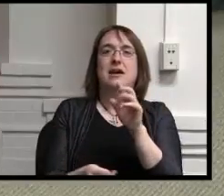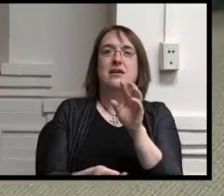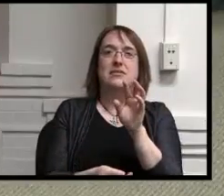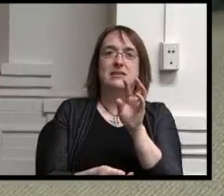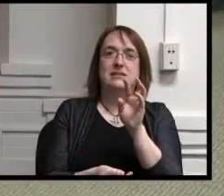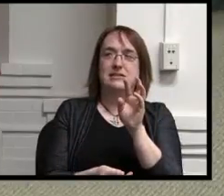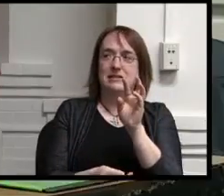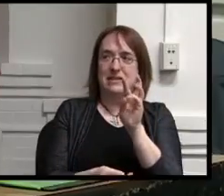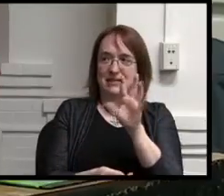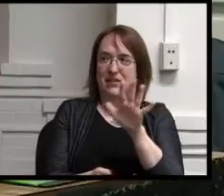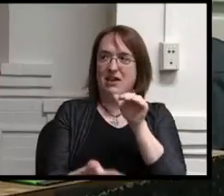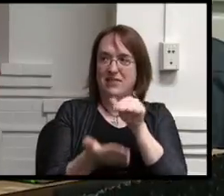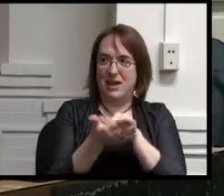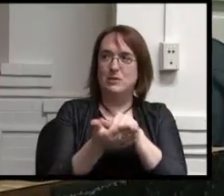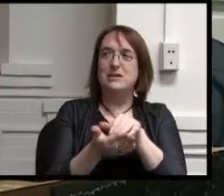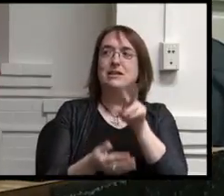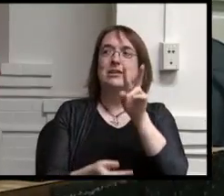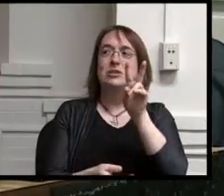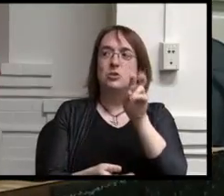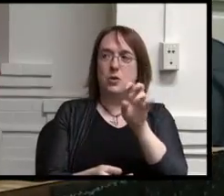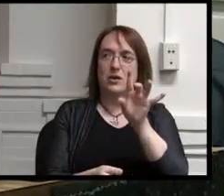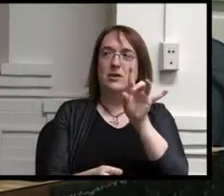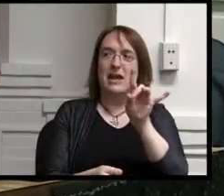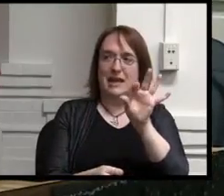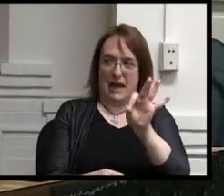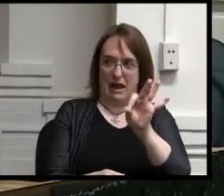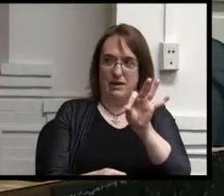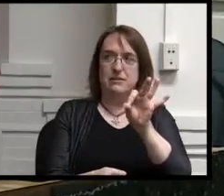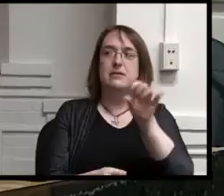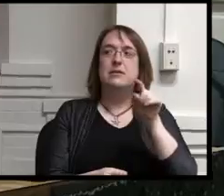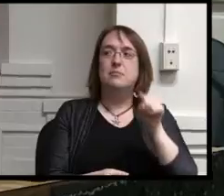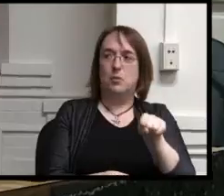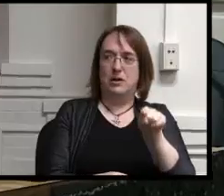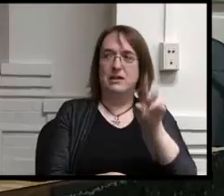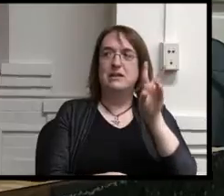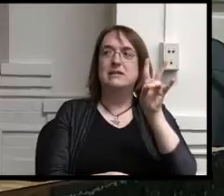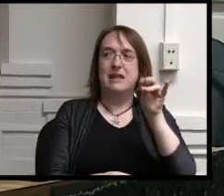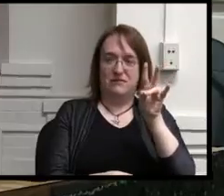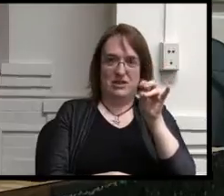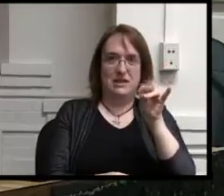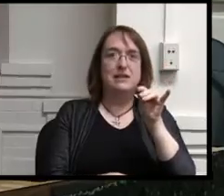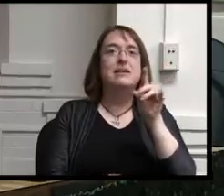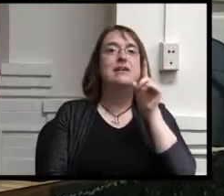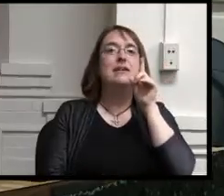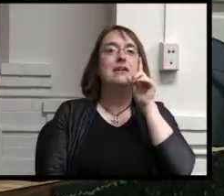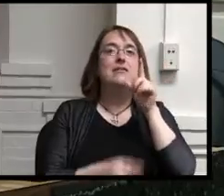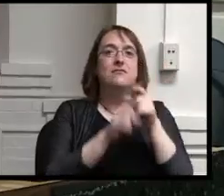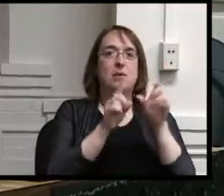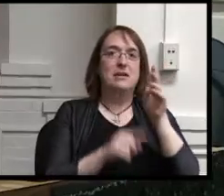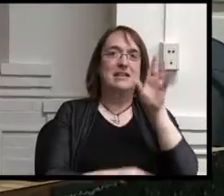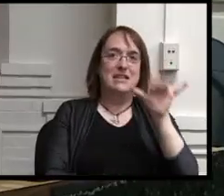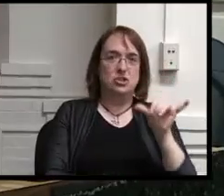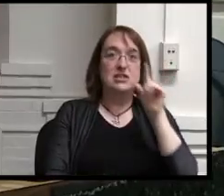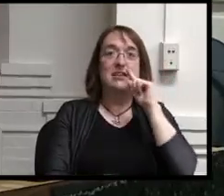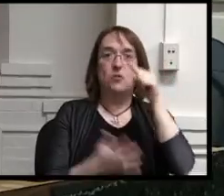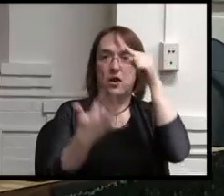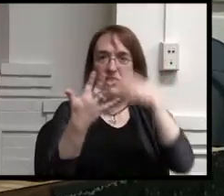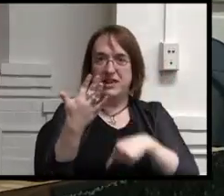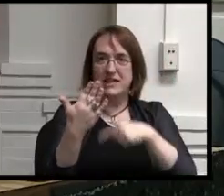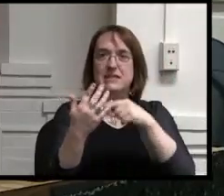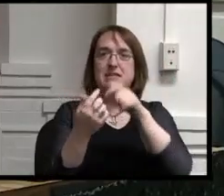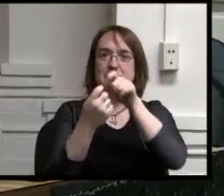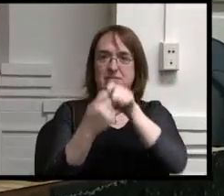$65,239.80 from the overall police fire facilities project contingency for the purposes that are itemized and individually described